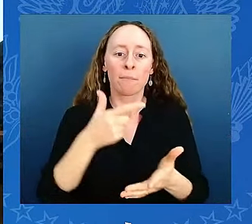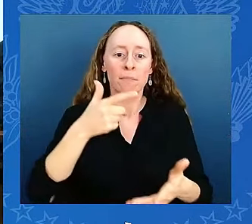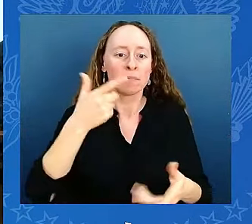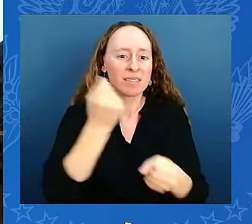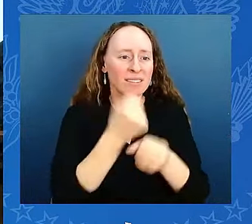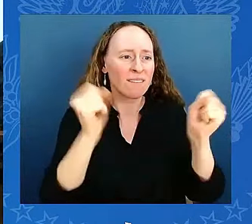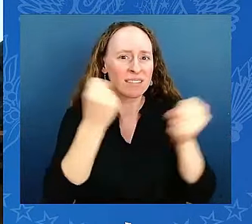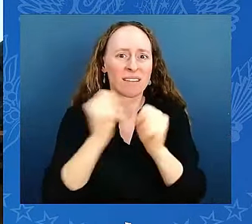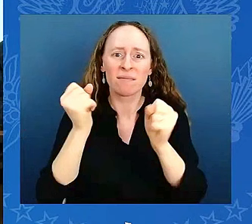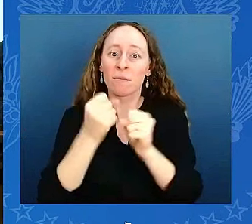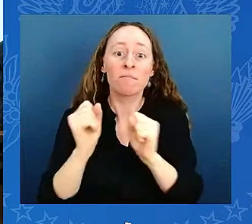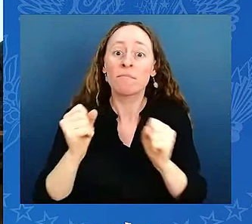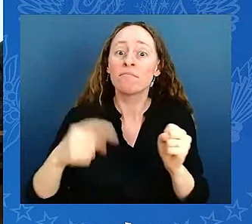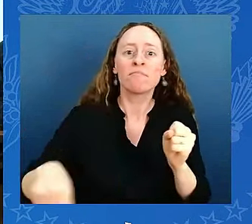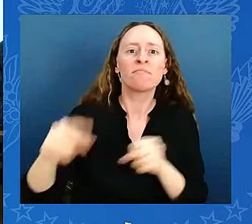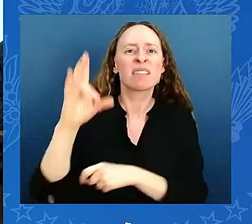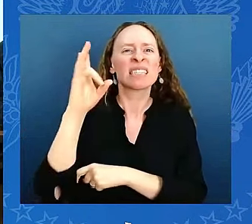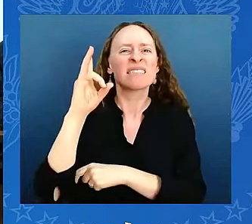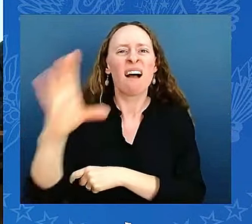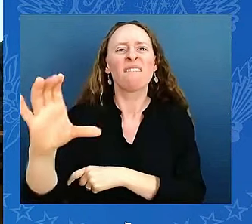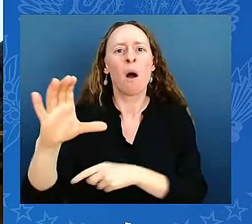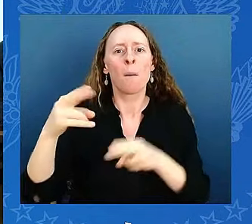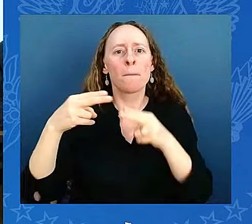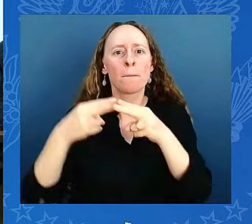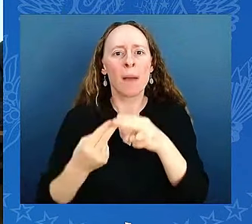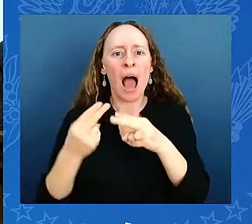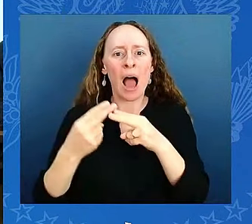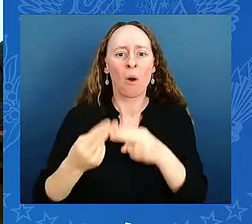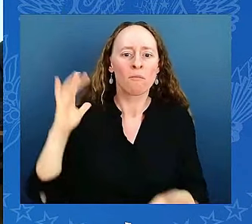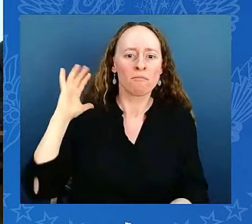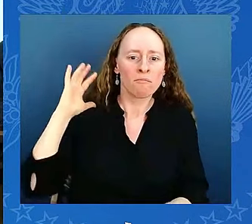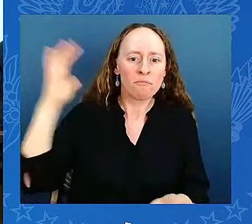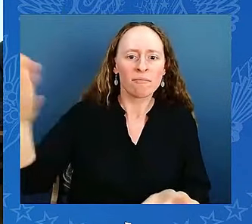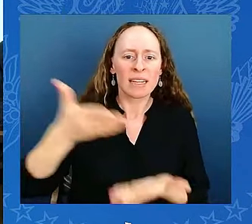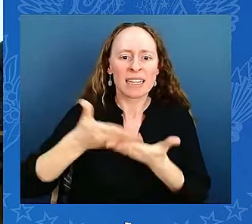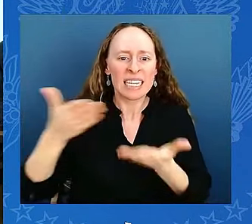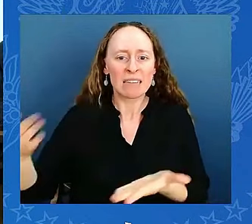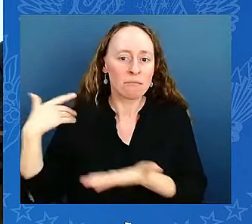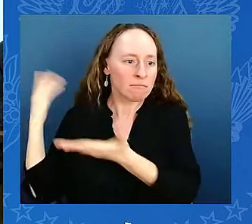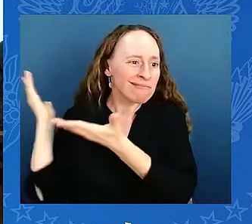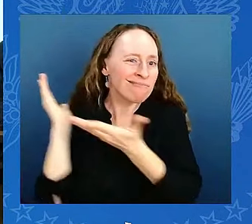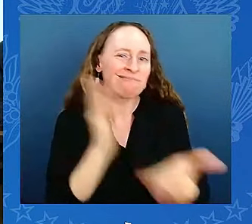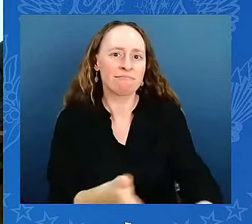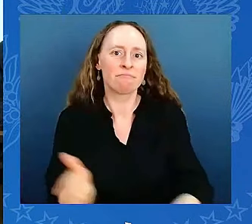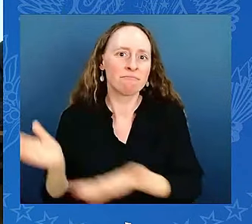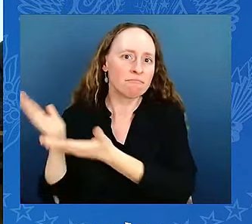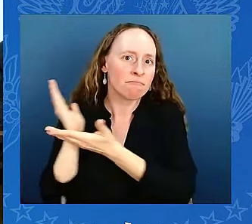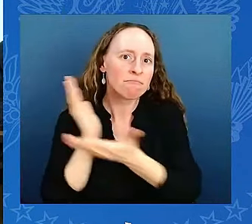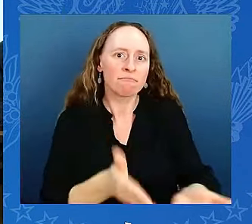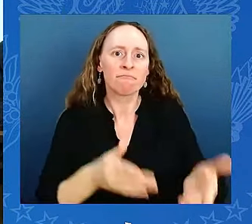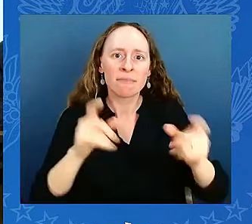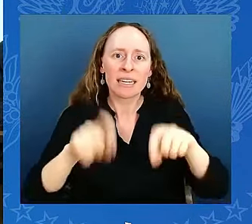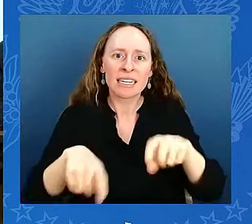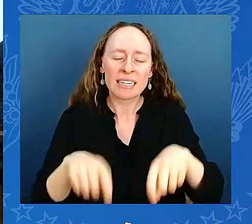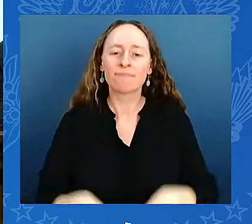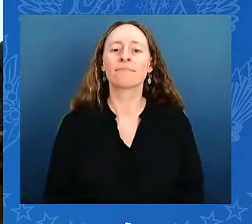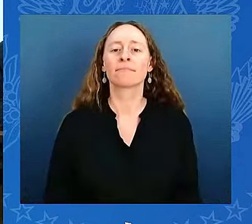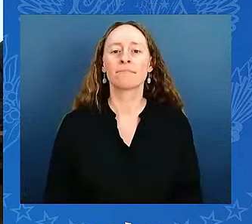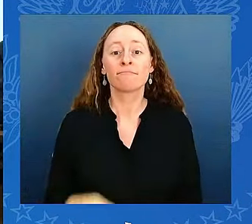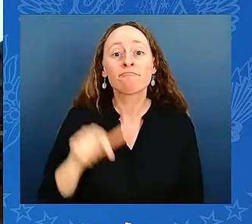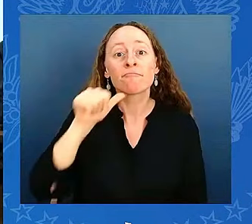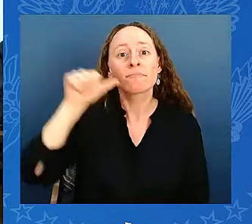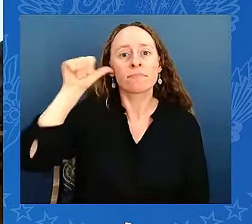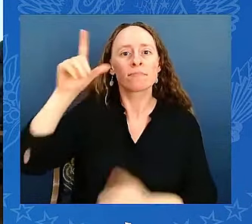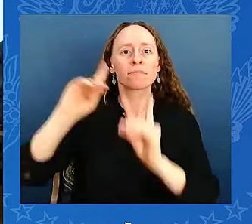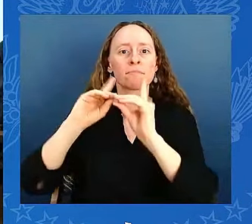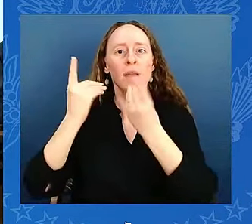the impacted area. At the direction of the Secretary of Defense, with your approval yesterday, we began moving in and integrating